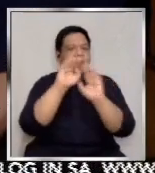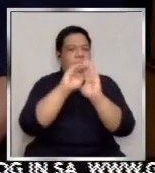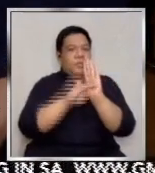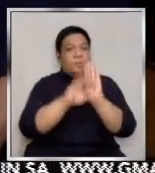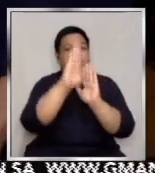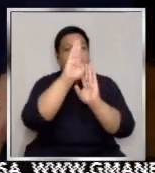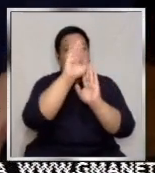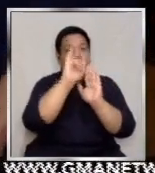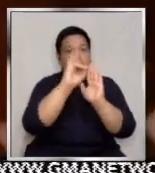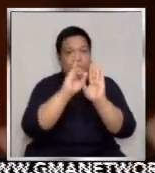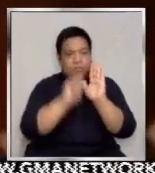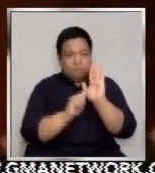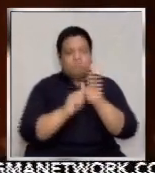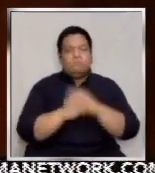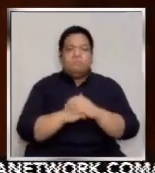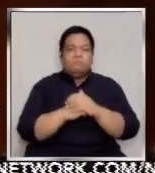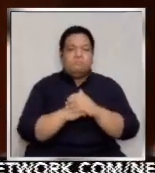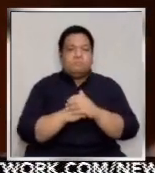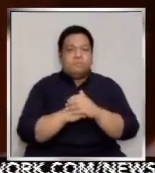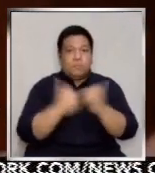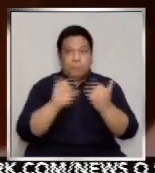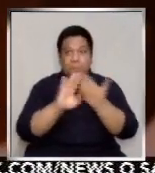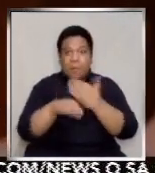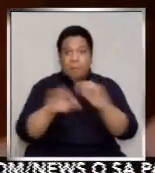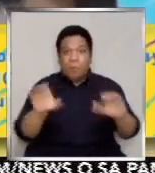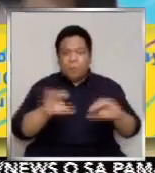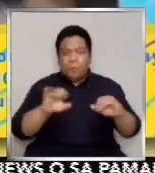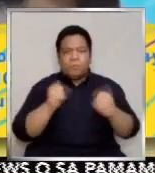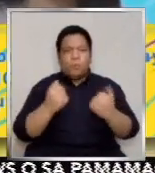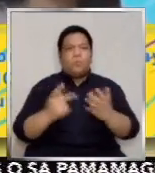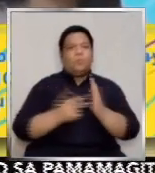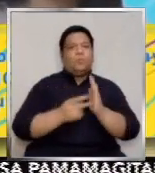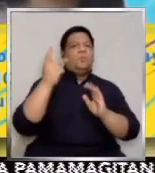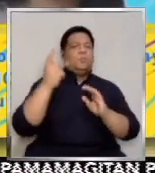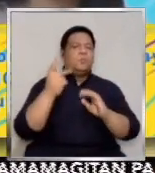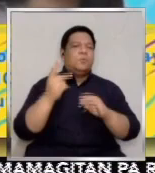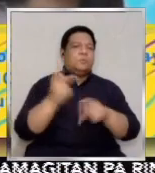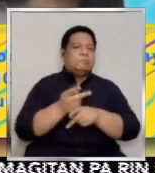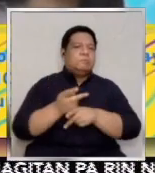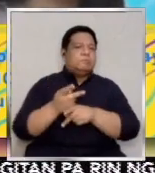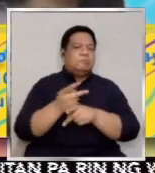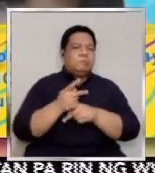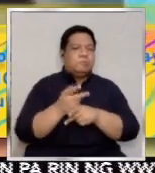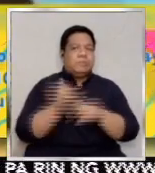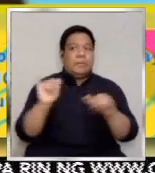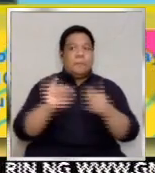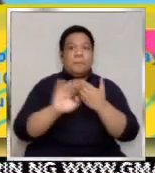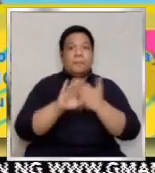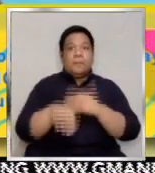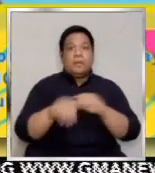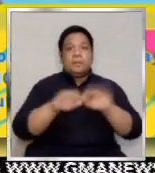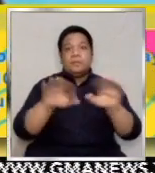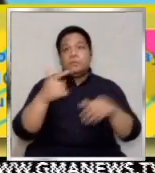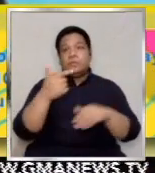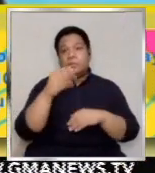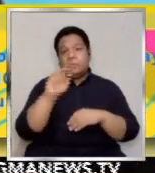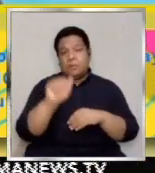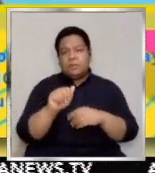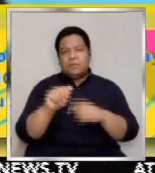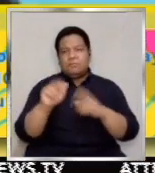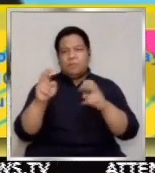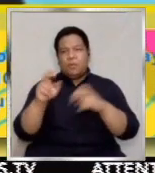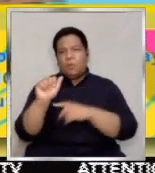Dahil balik trabaho na, mas doble ingat daw ngayon si Alden. Balik na rin sa ere sa GMA ang All Out Sundays, the Stay Home